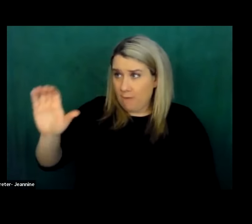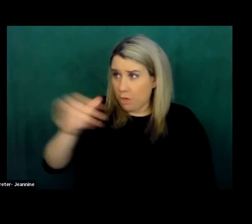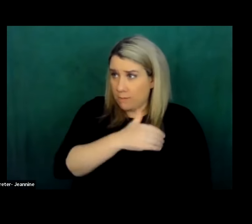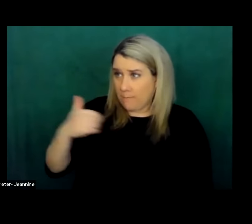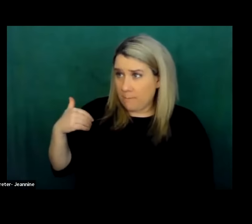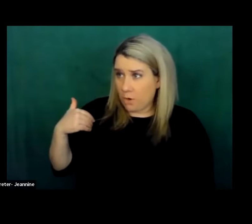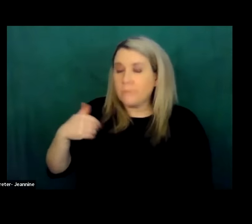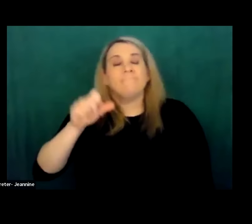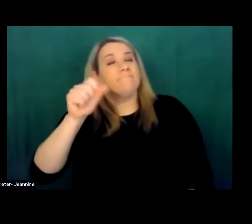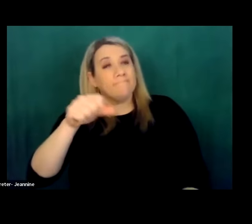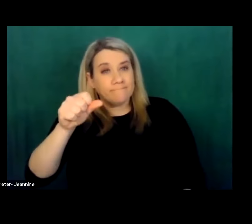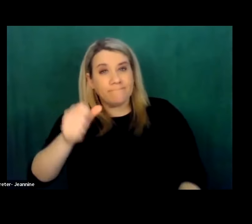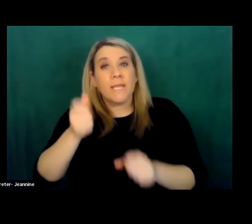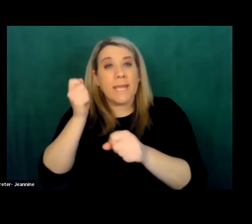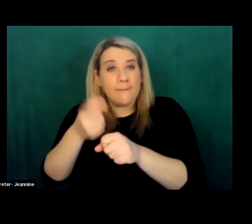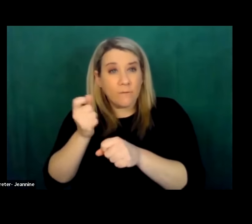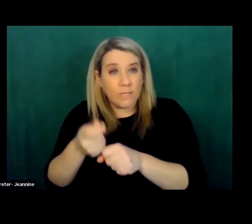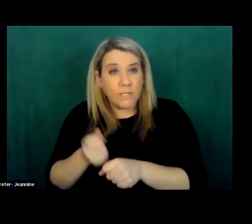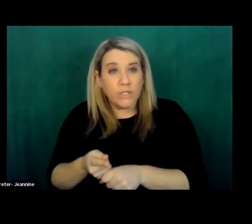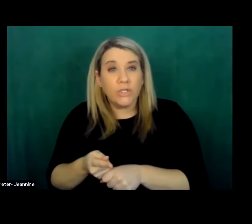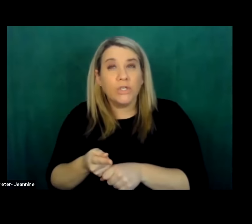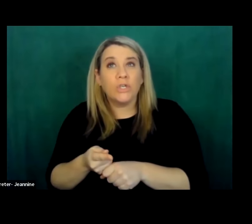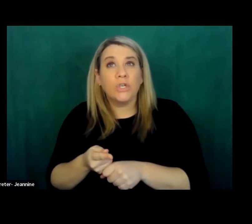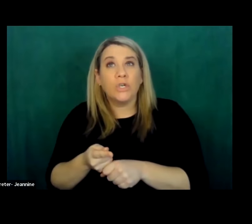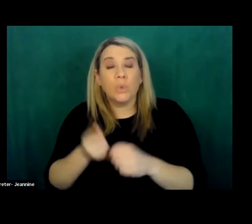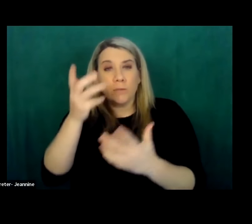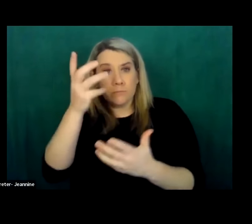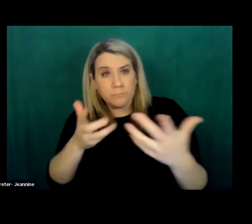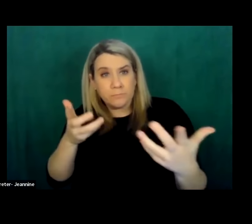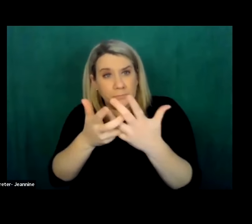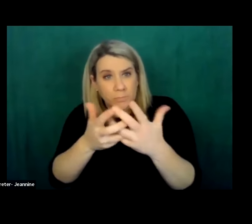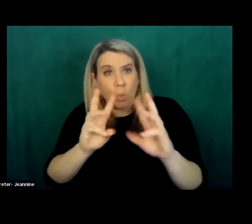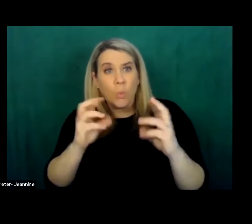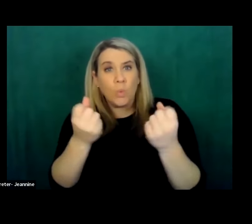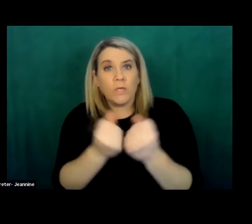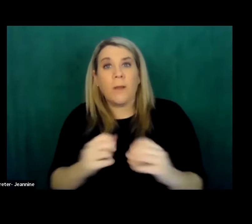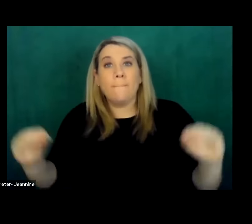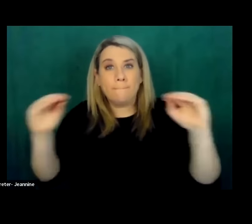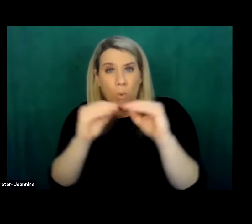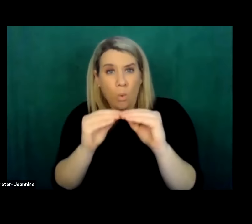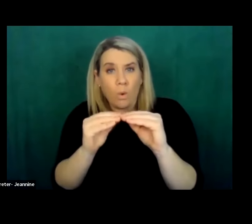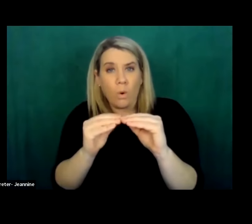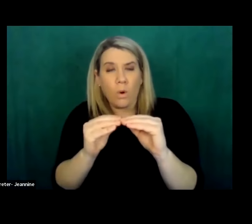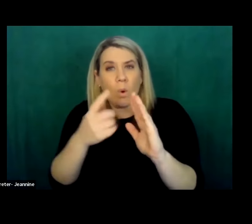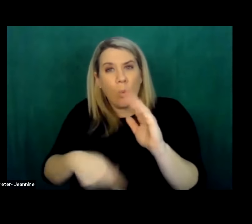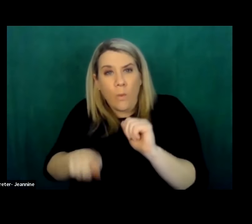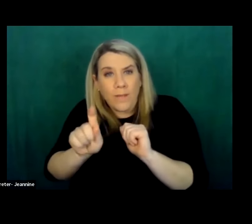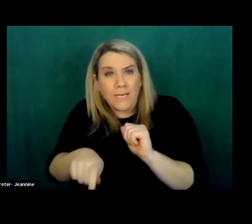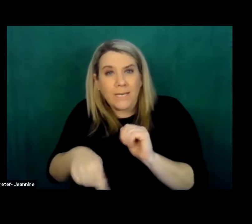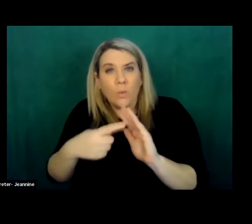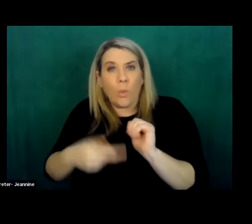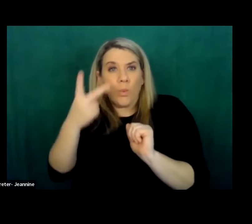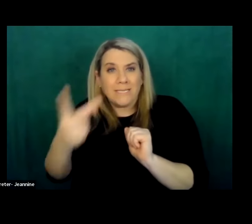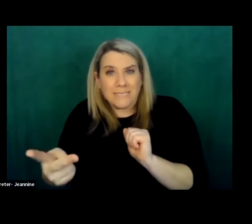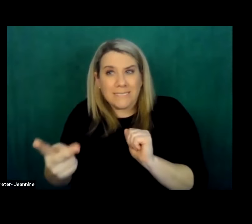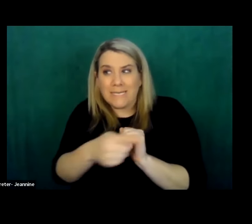Yeah, we've been able each year to tailor the workshop a little bit more to some of the needs we see in the students